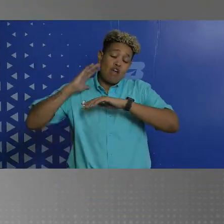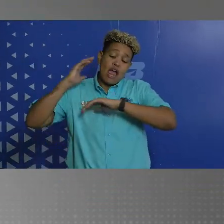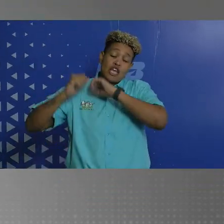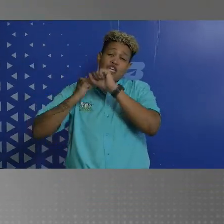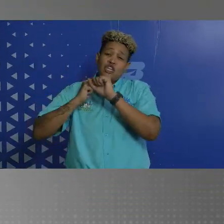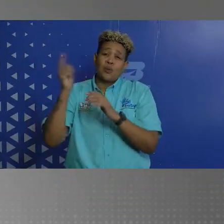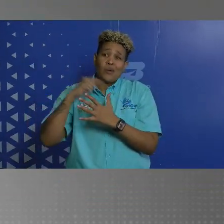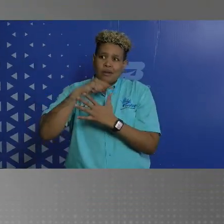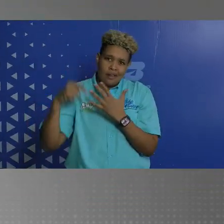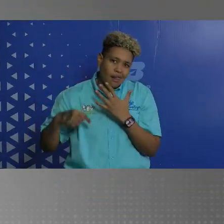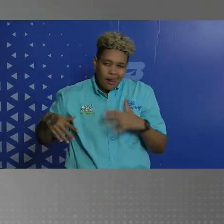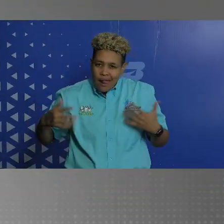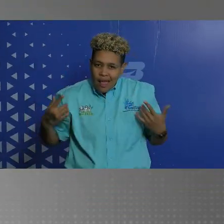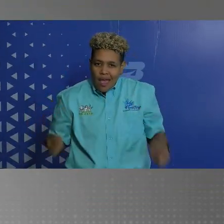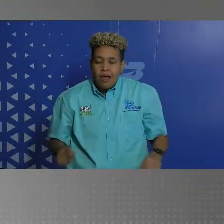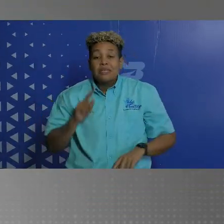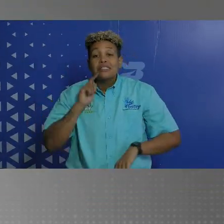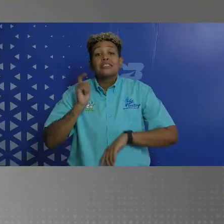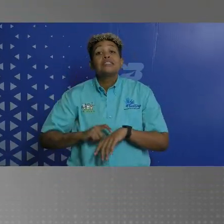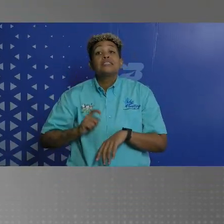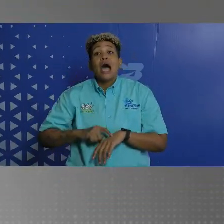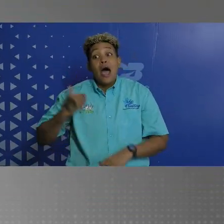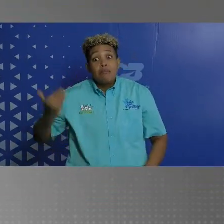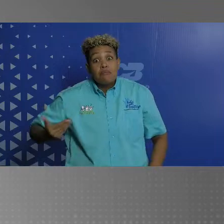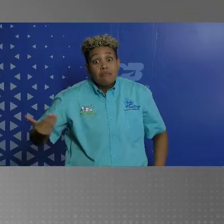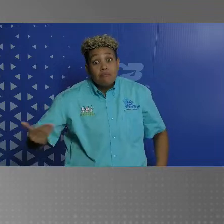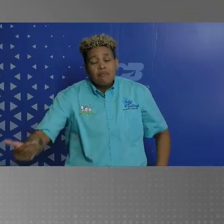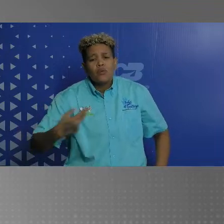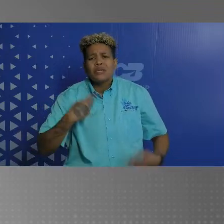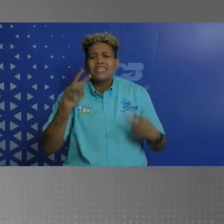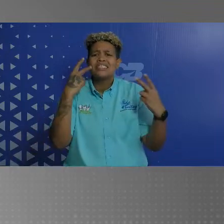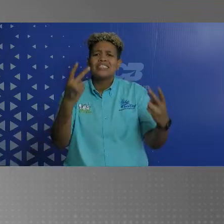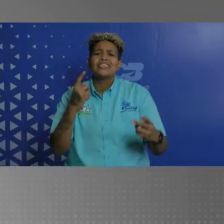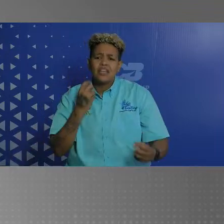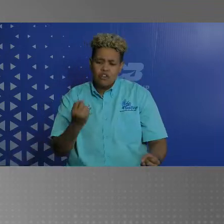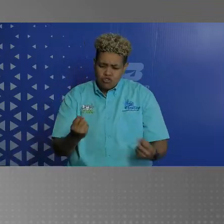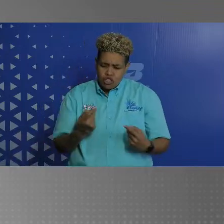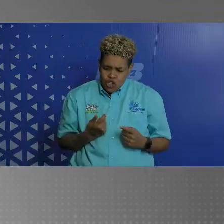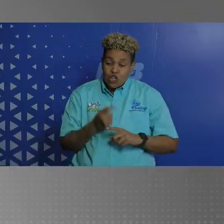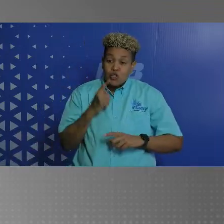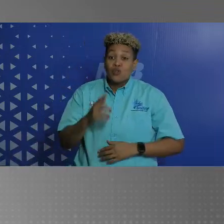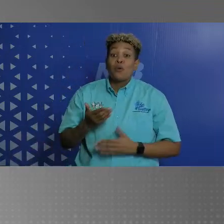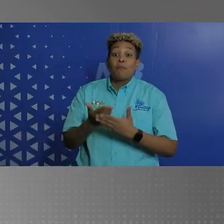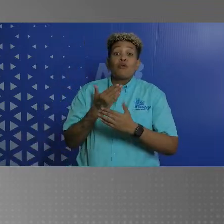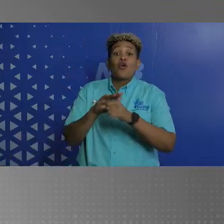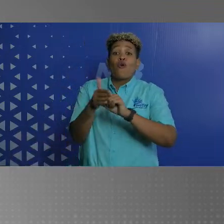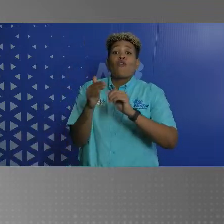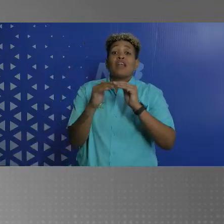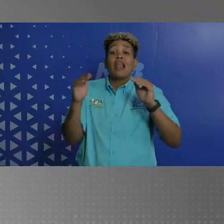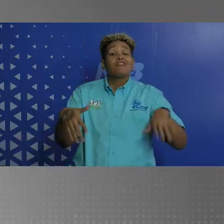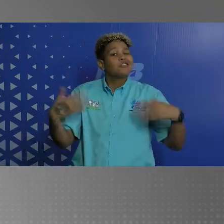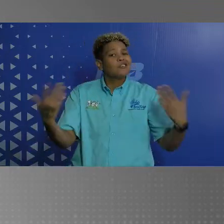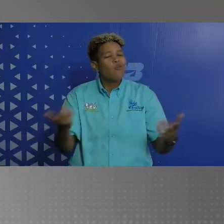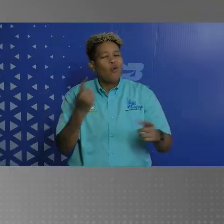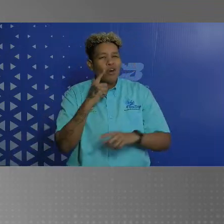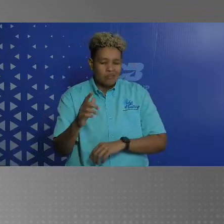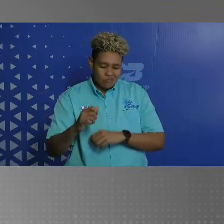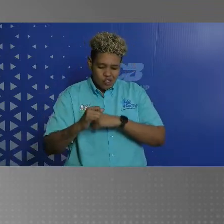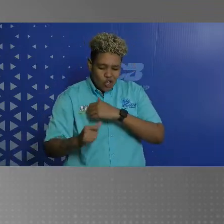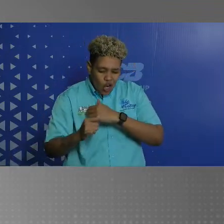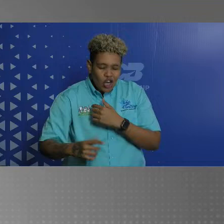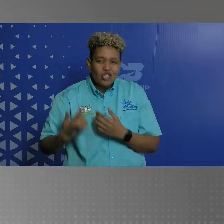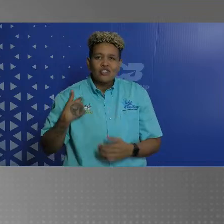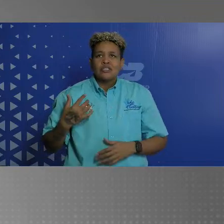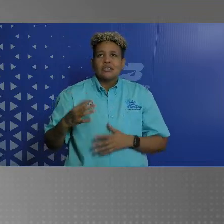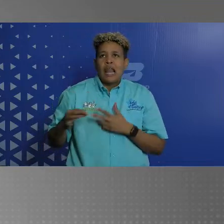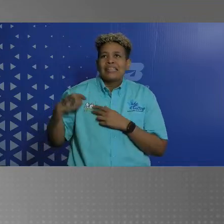those things were not done. As time goes on, we would see a return to the pre-COVID levels of surgeries, elective